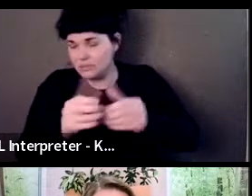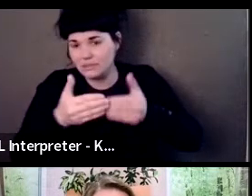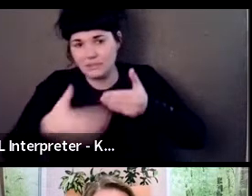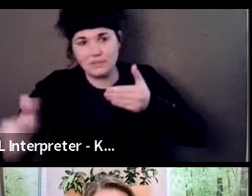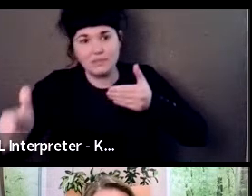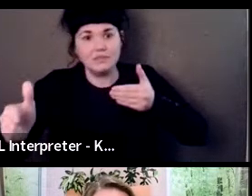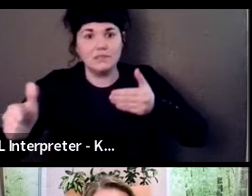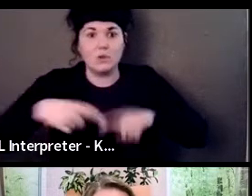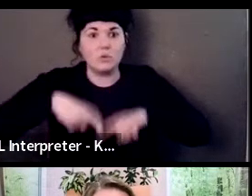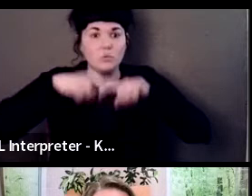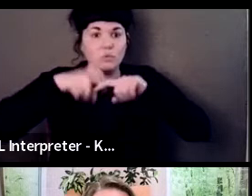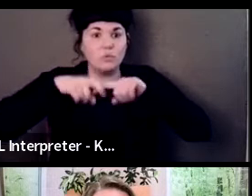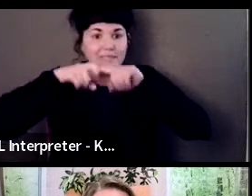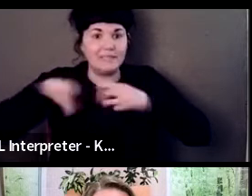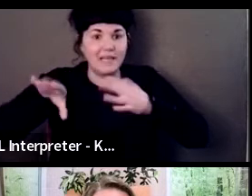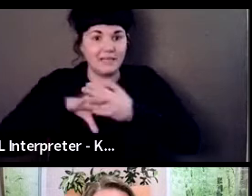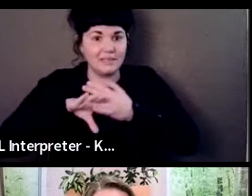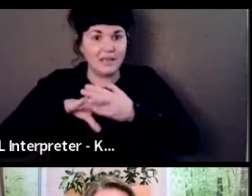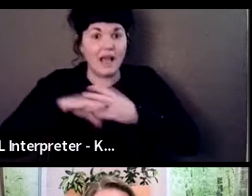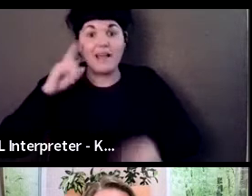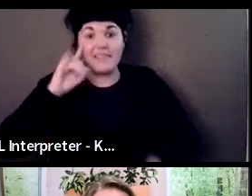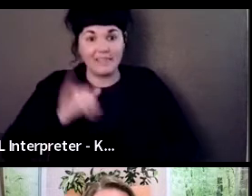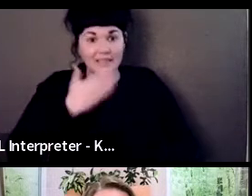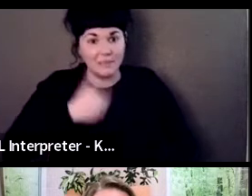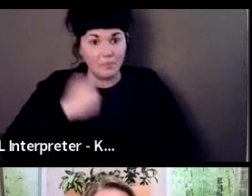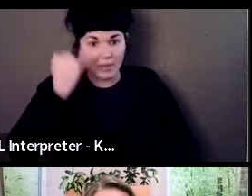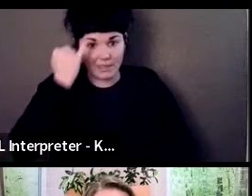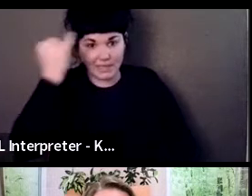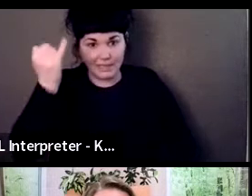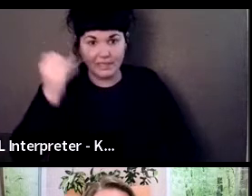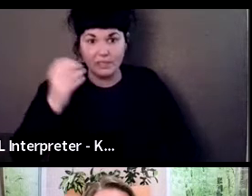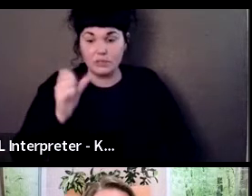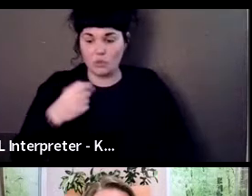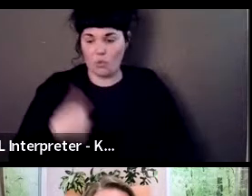actually disbanded. Well,